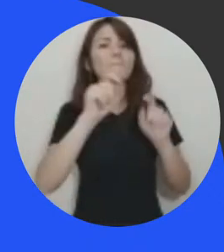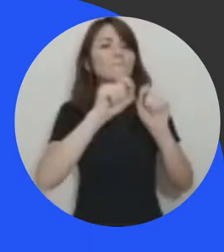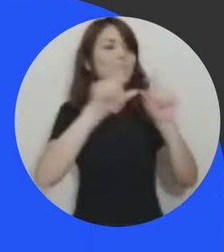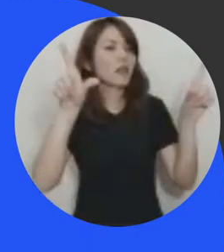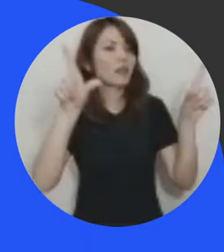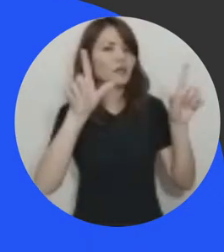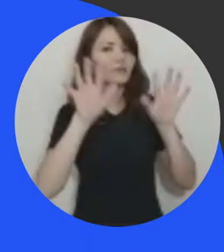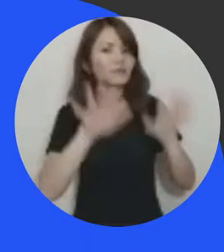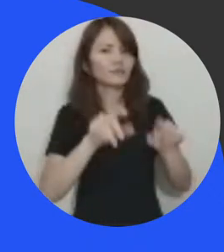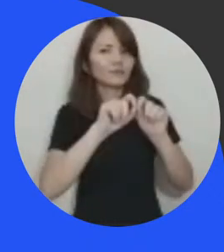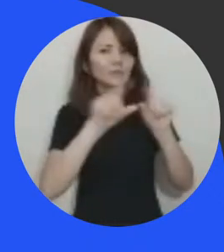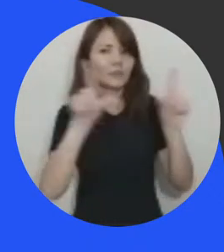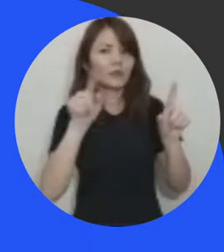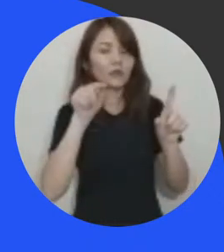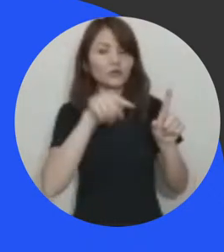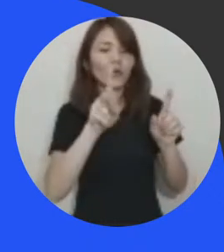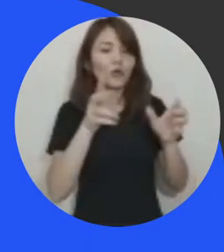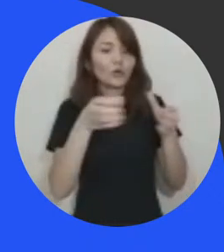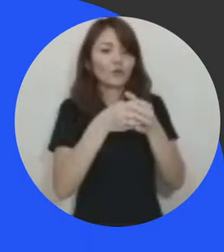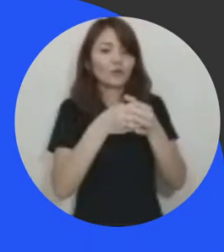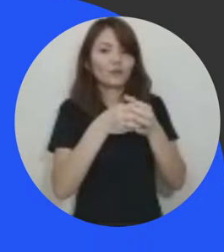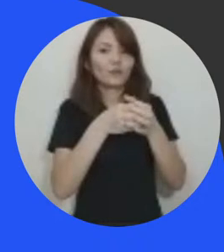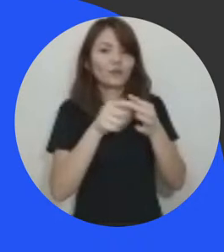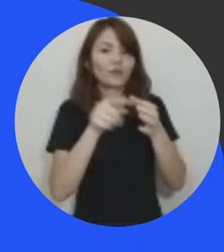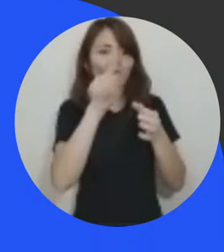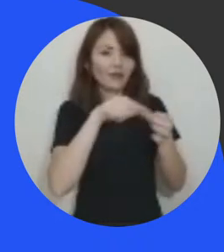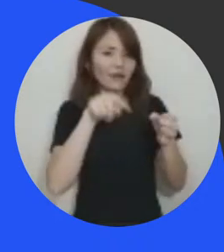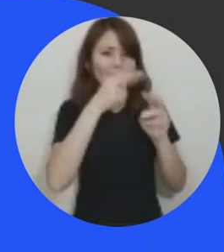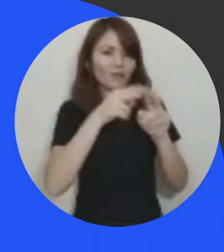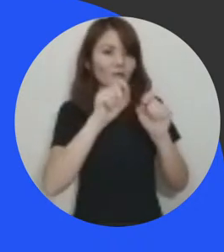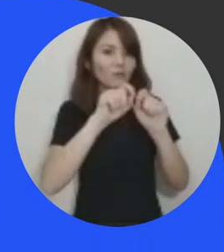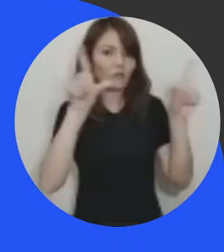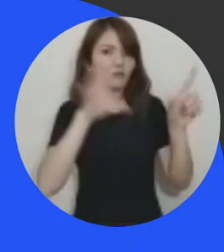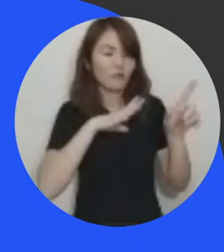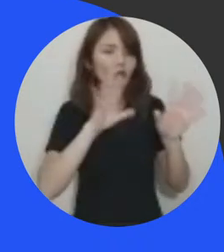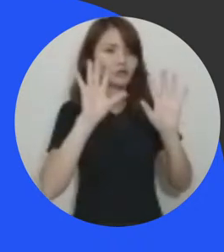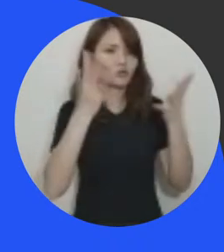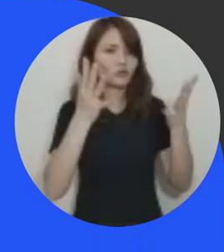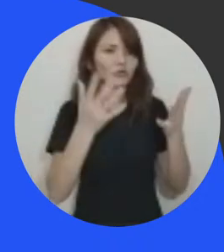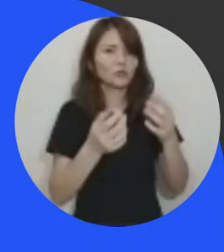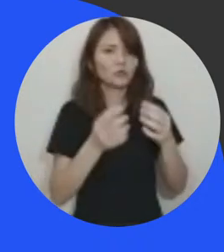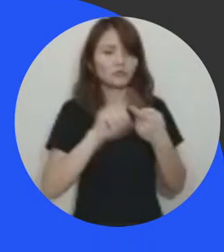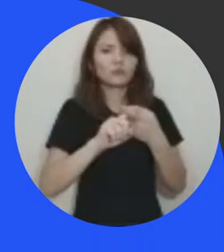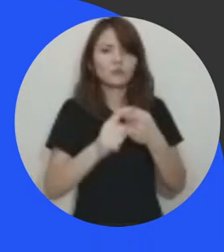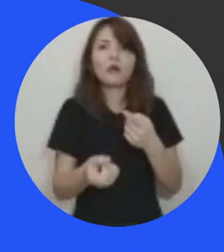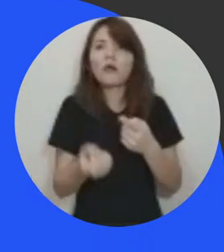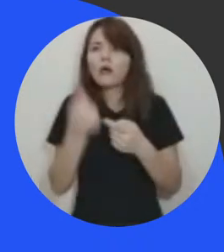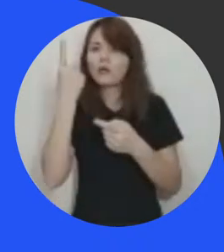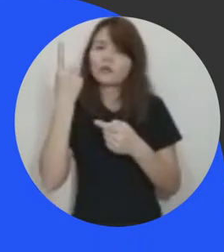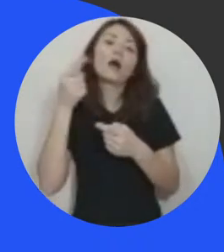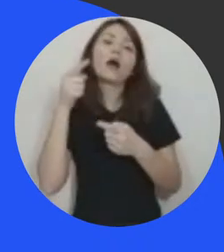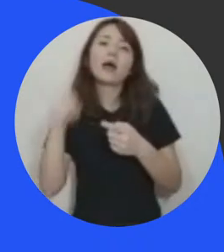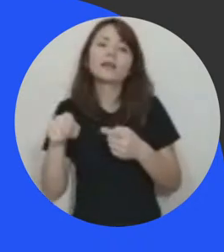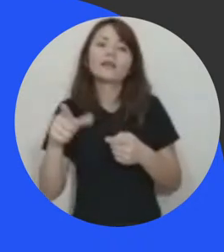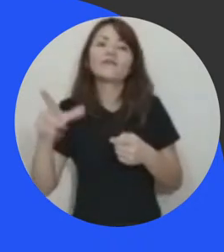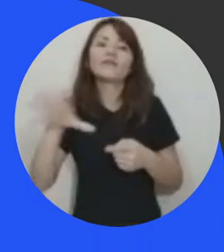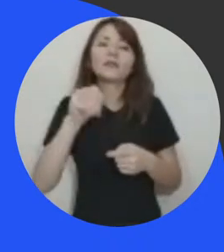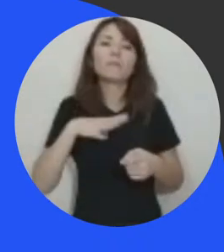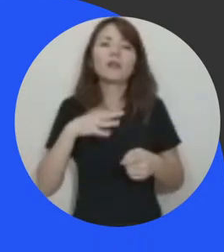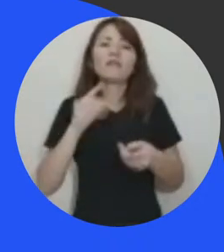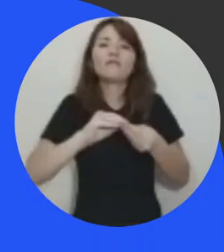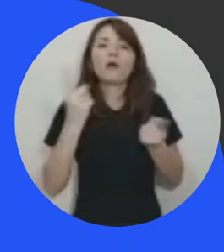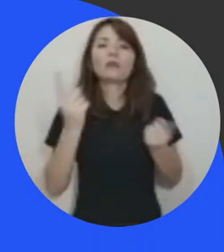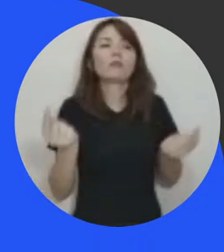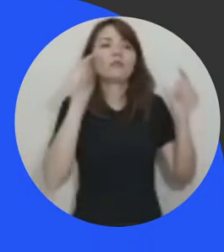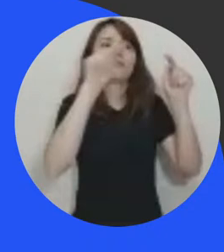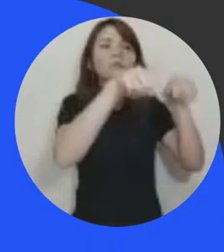highlighted there, where you had a lot of cases in the acute hospital, as well as some in the community hospital. And other family trees